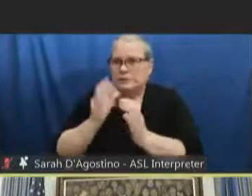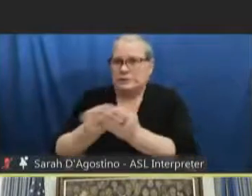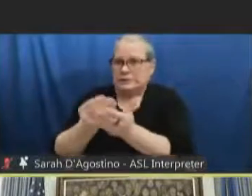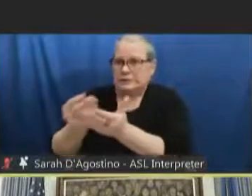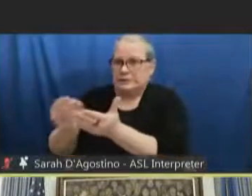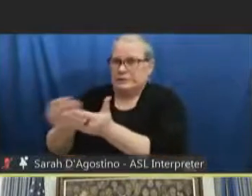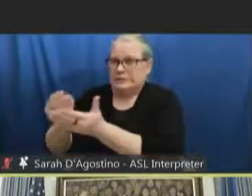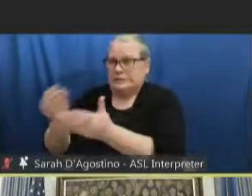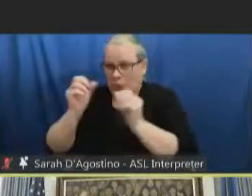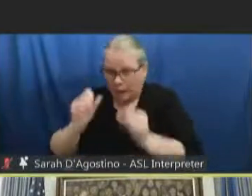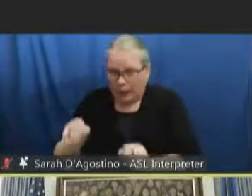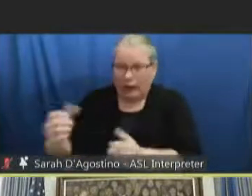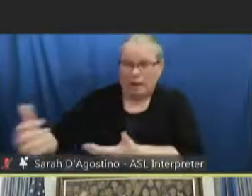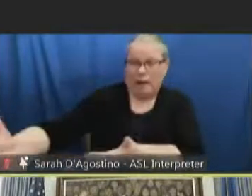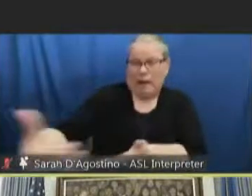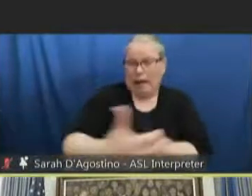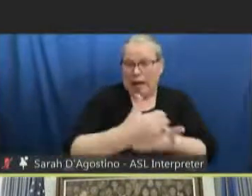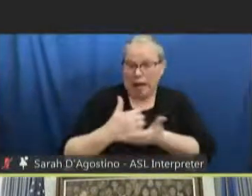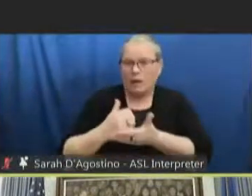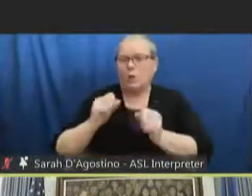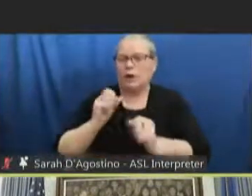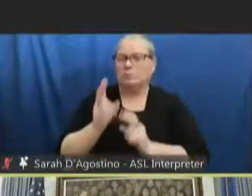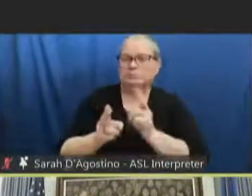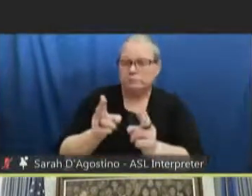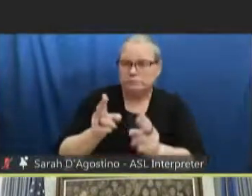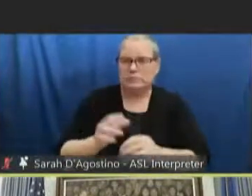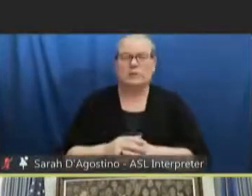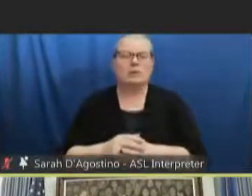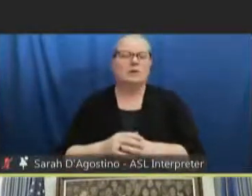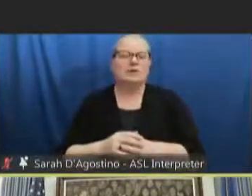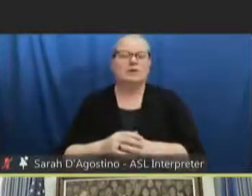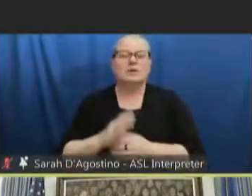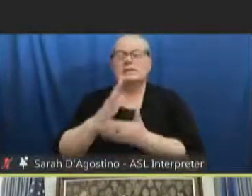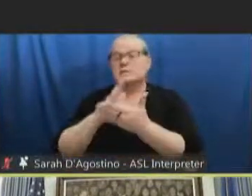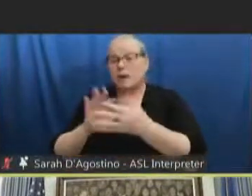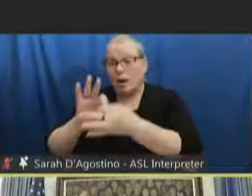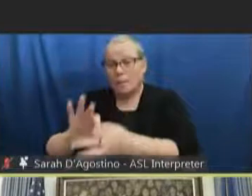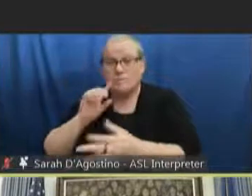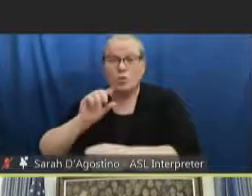quickly there. Some of it's as regards workforce.